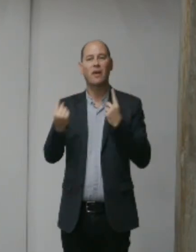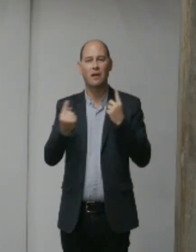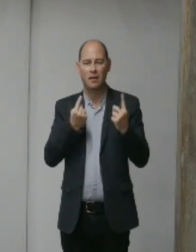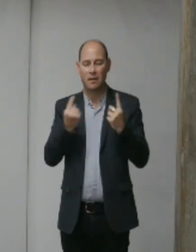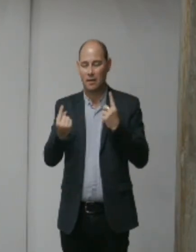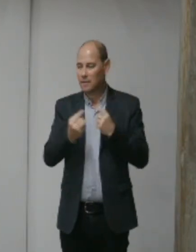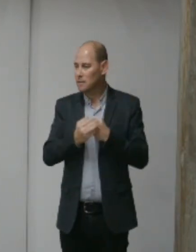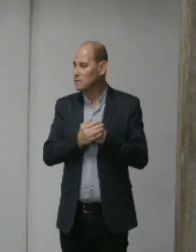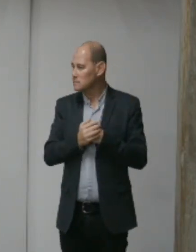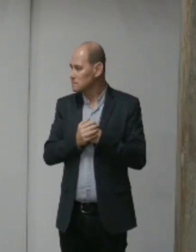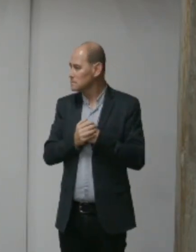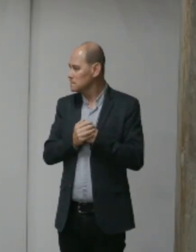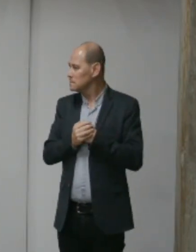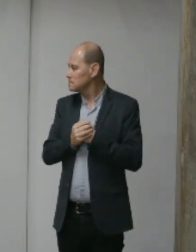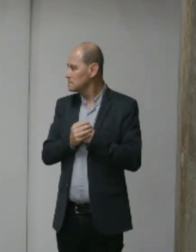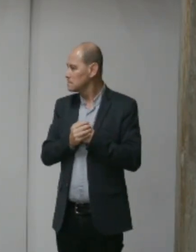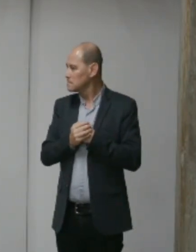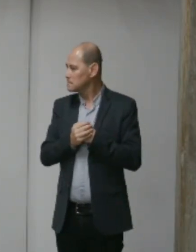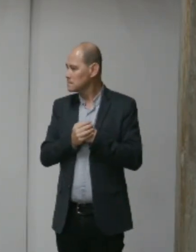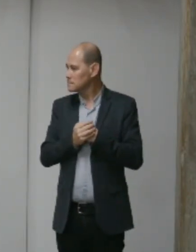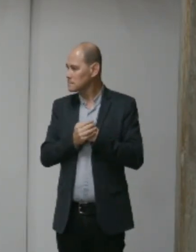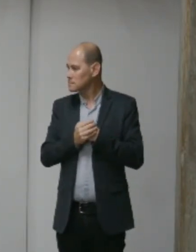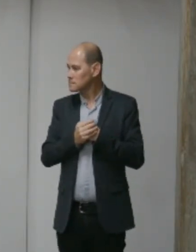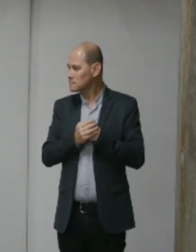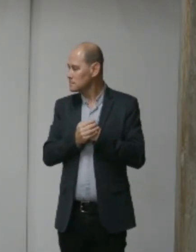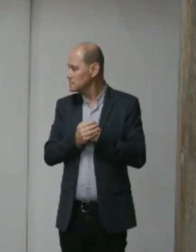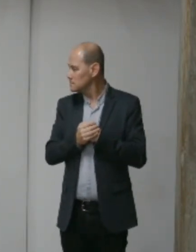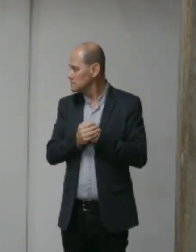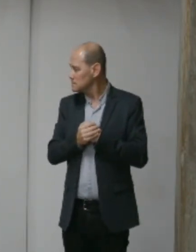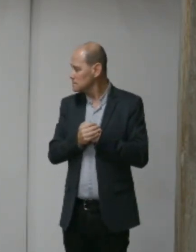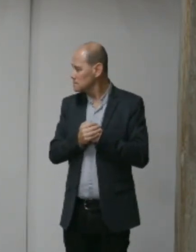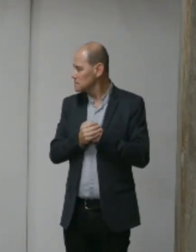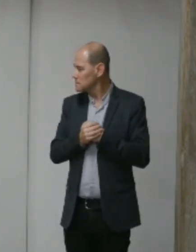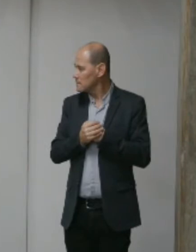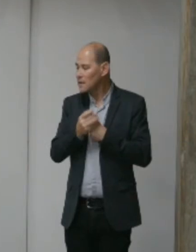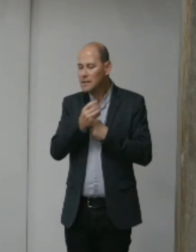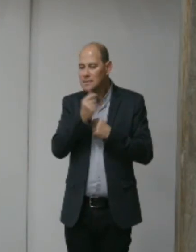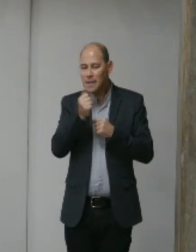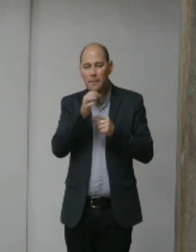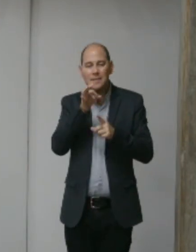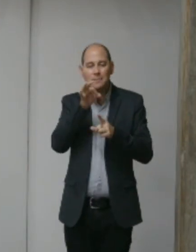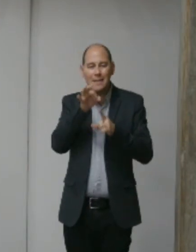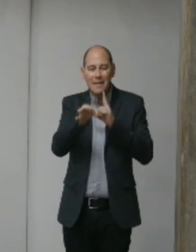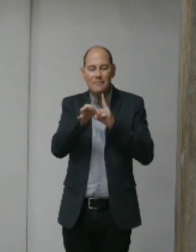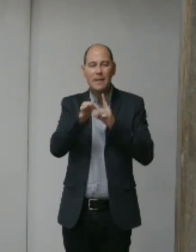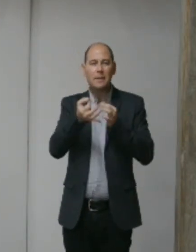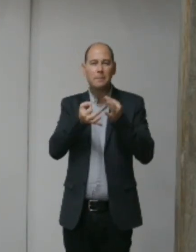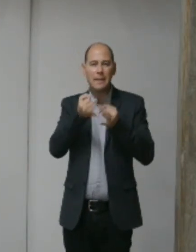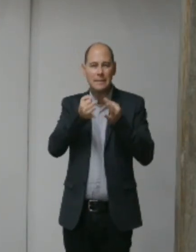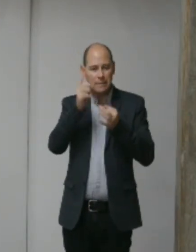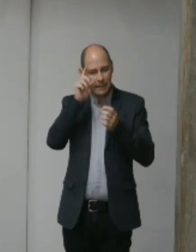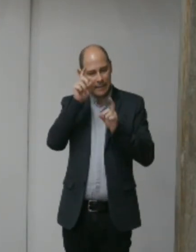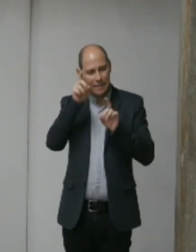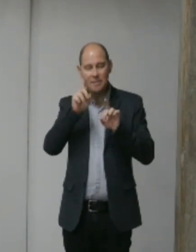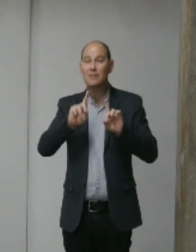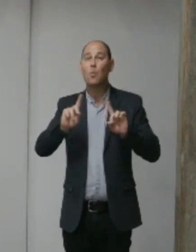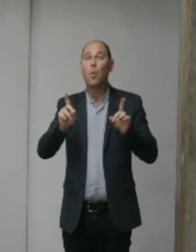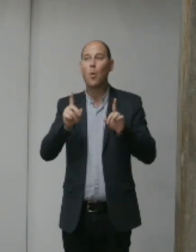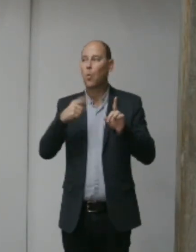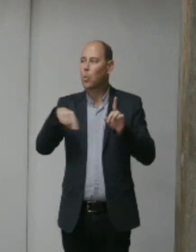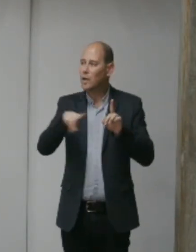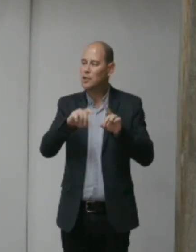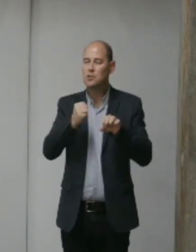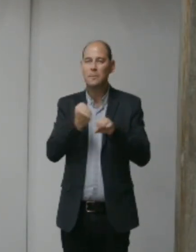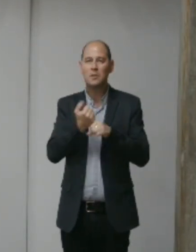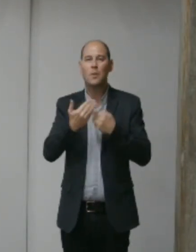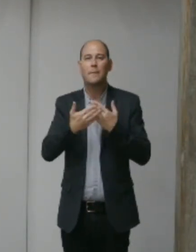some quite, like, specific, like, political ideas that's what we should be doing more of, and we should actually go towards that and